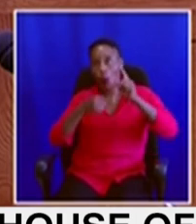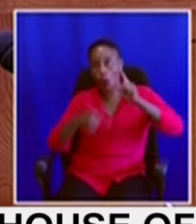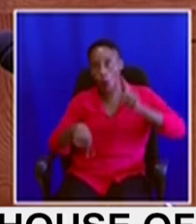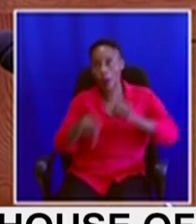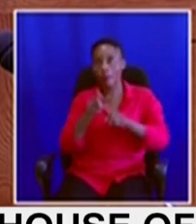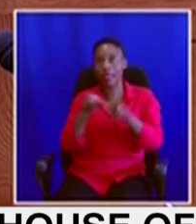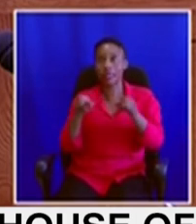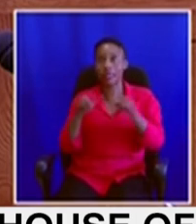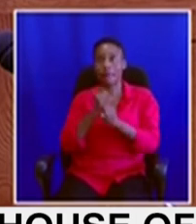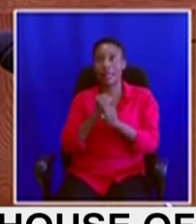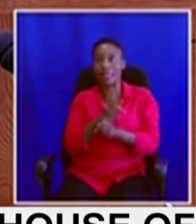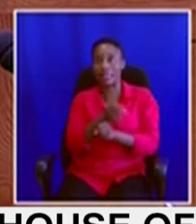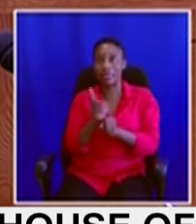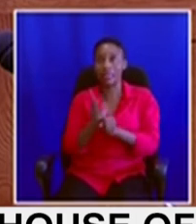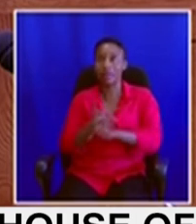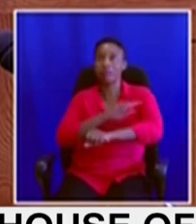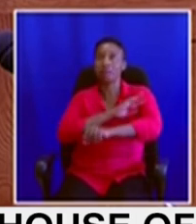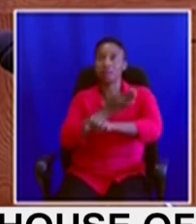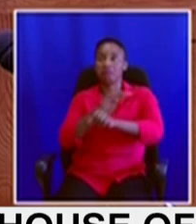this possible.